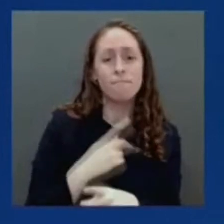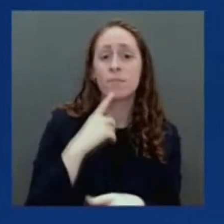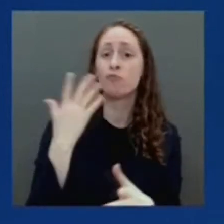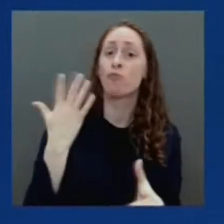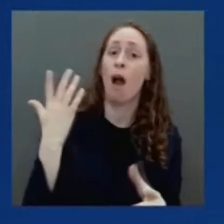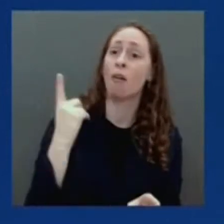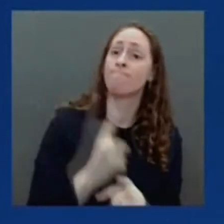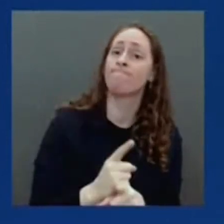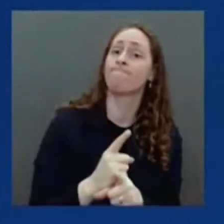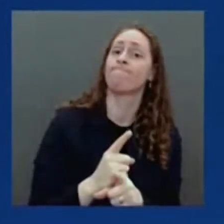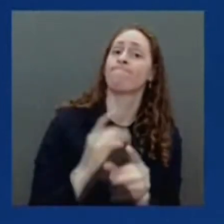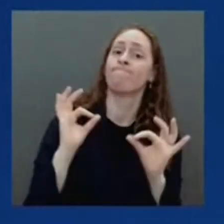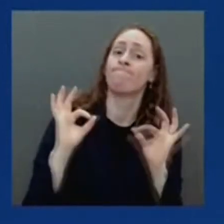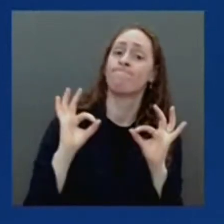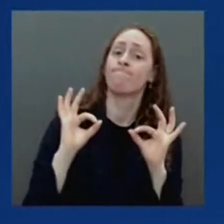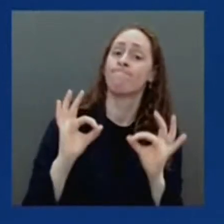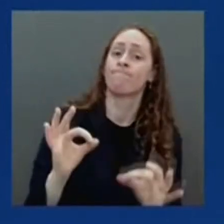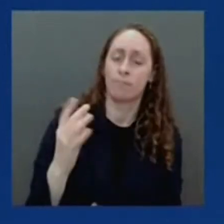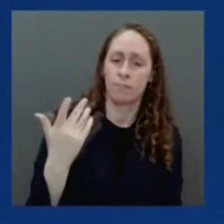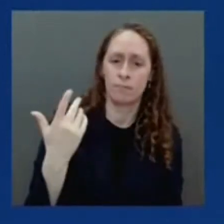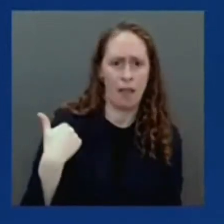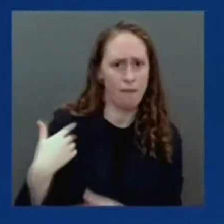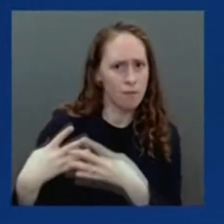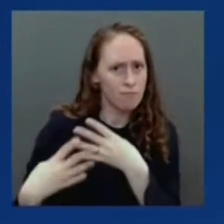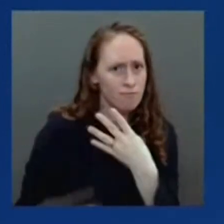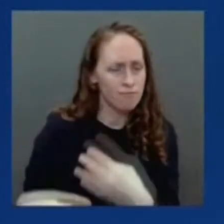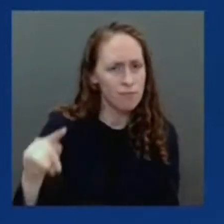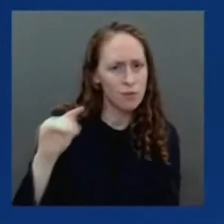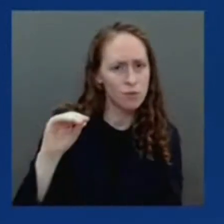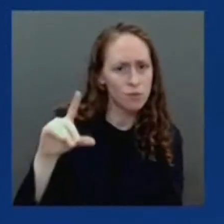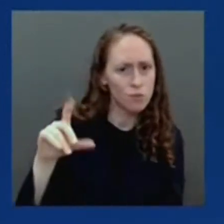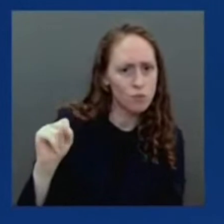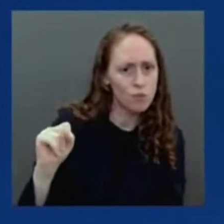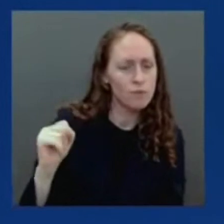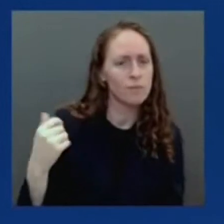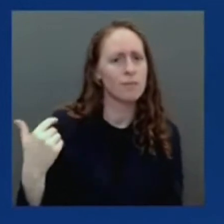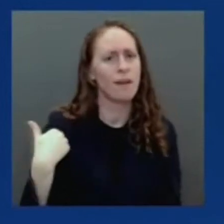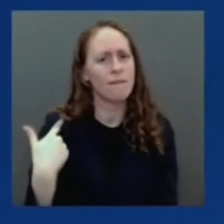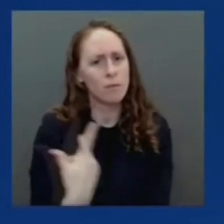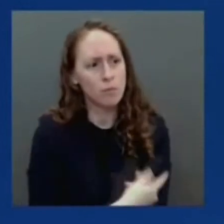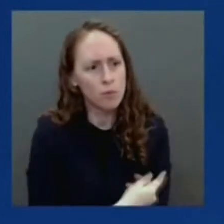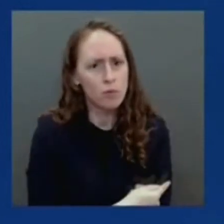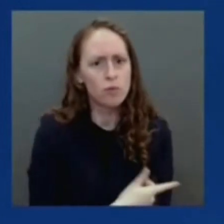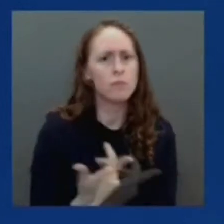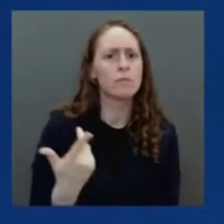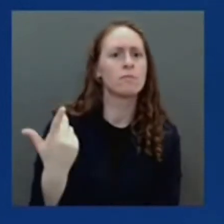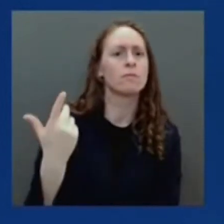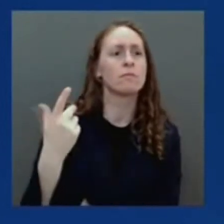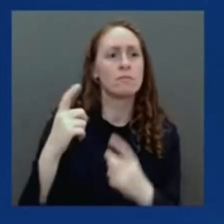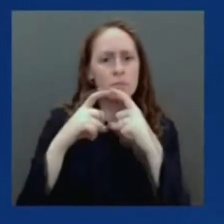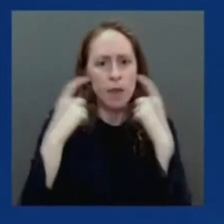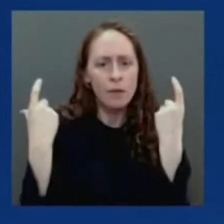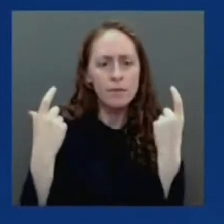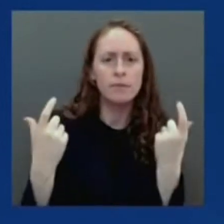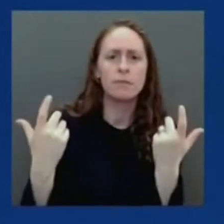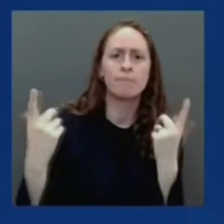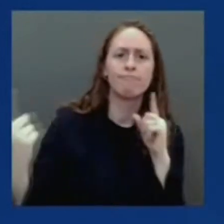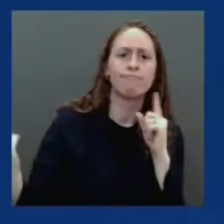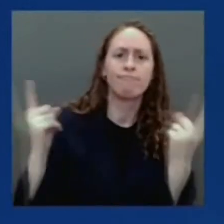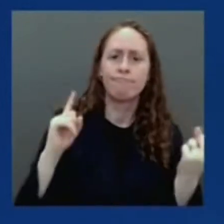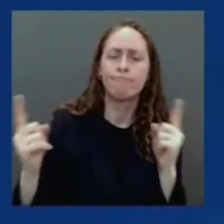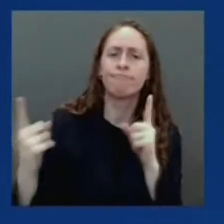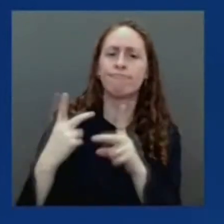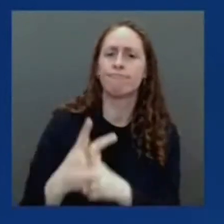vaccination, the boosting, the testing, the masking, and all the other mitigations that we know about, when you have a